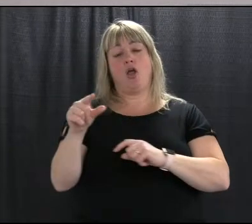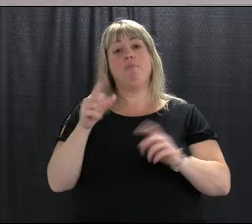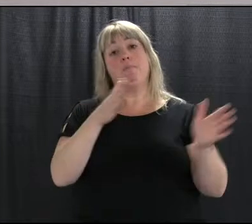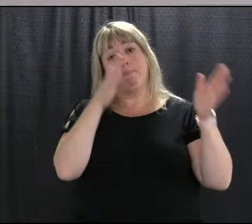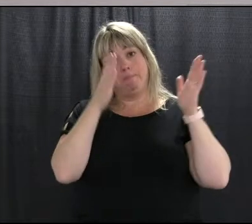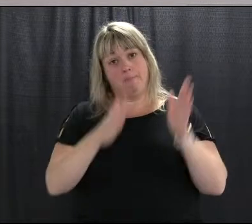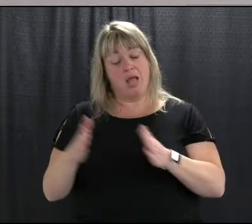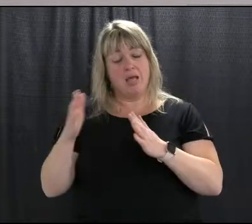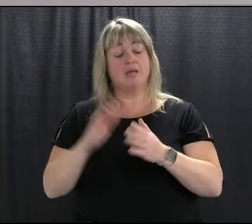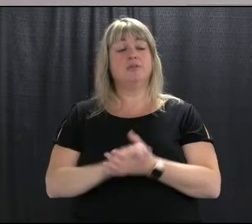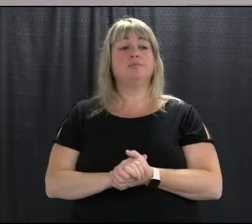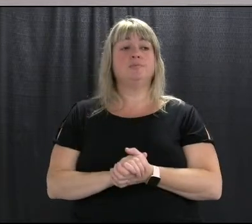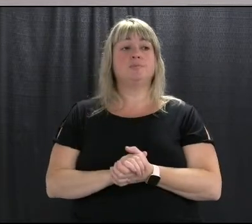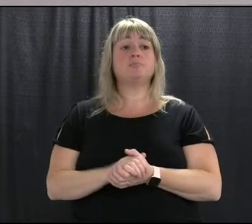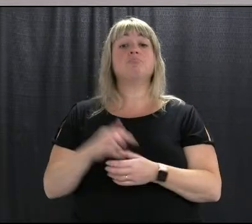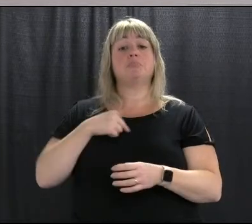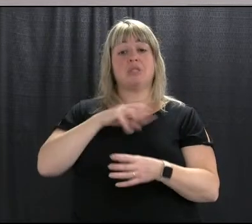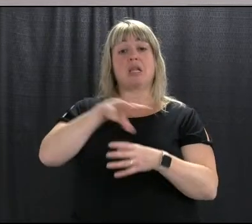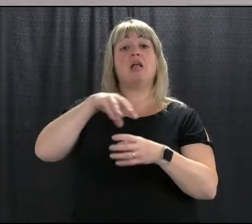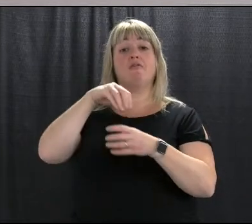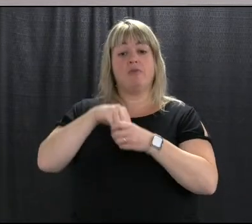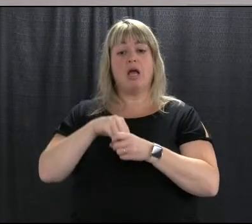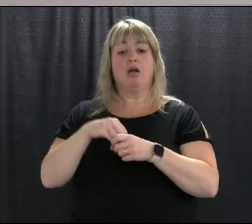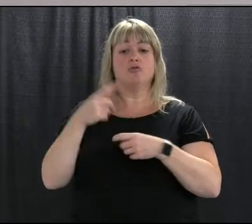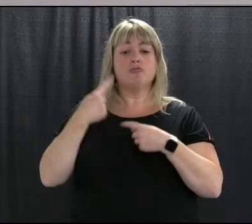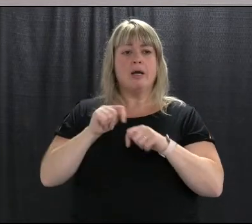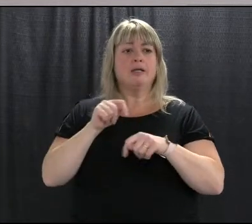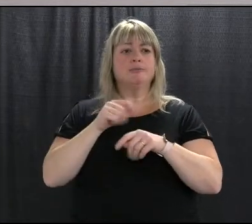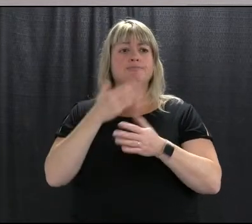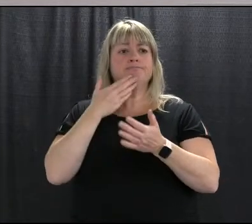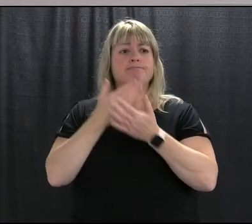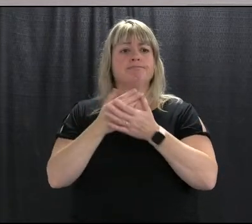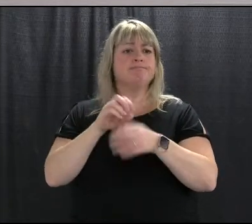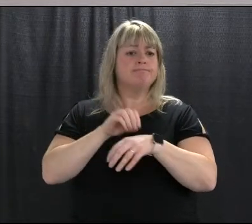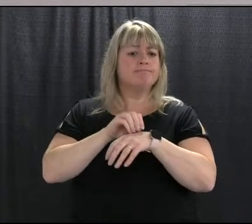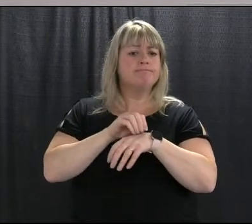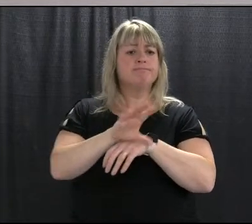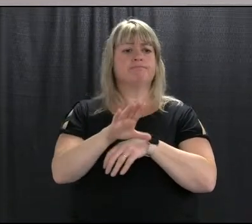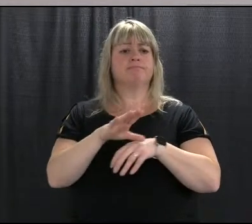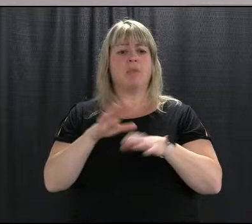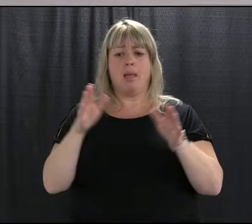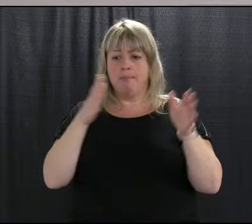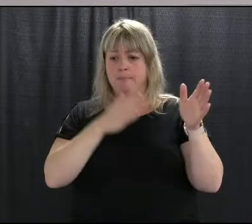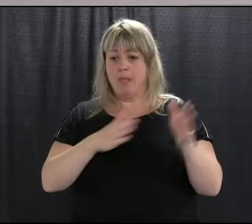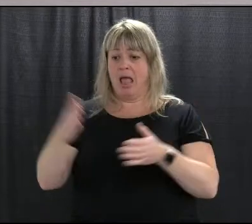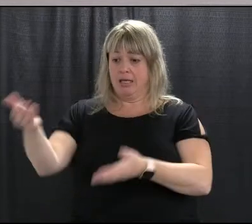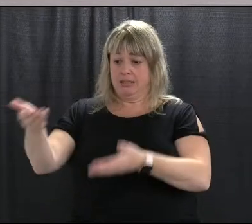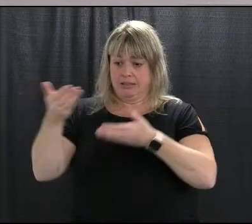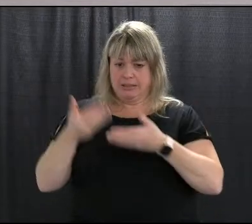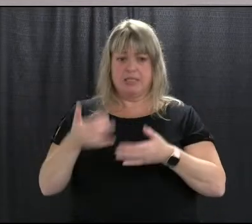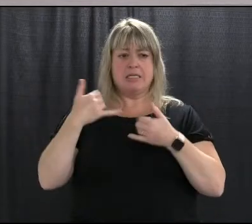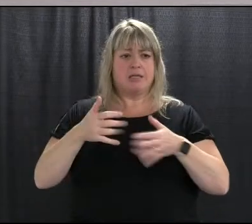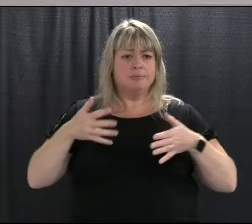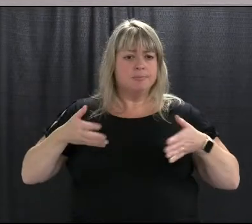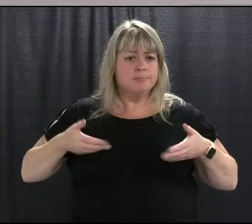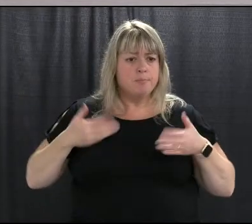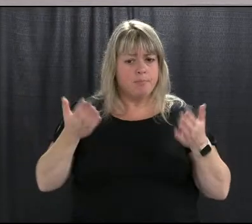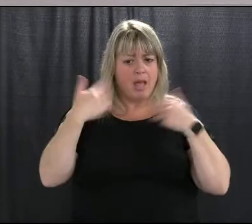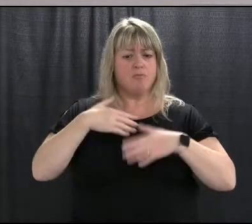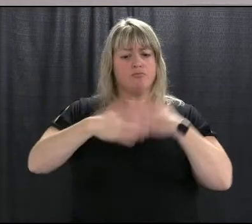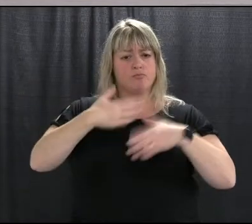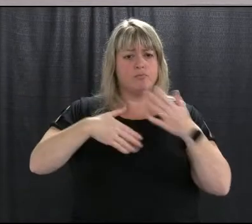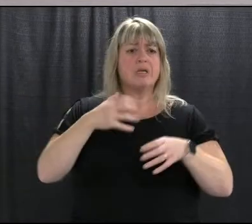plans, and I'm involved in trying to influence how these plans are actually implemented. So one of